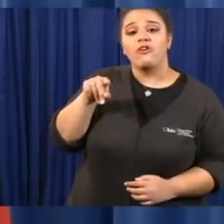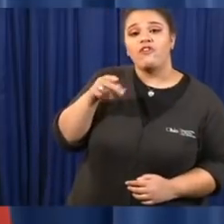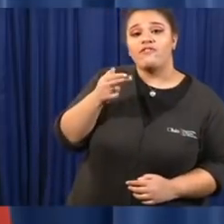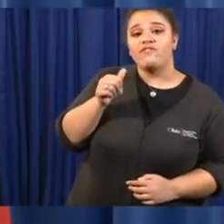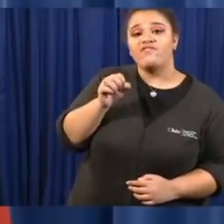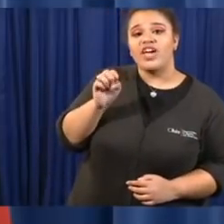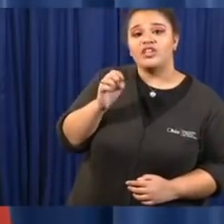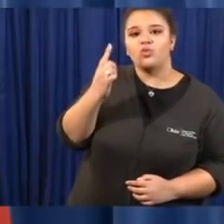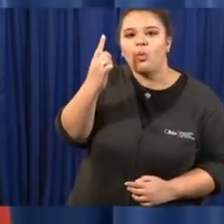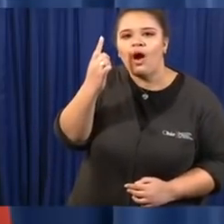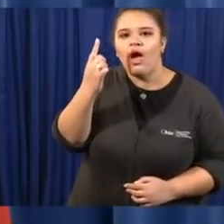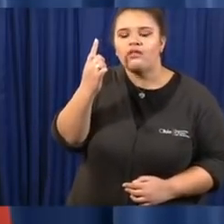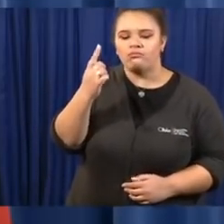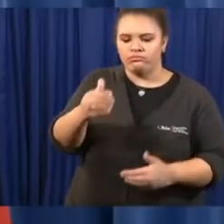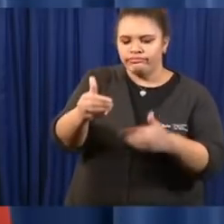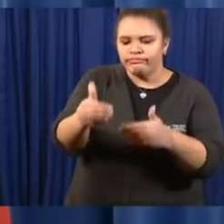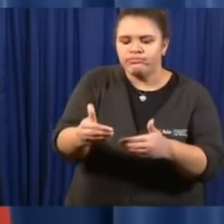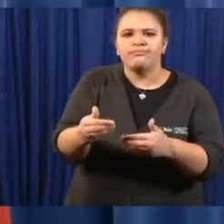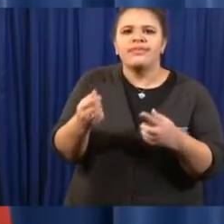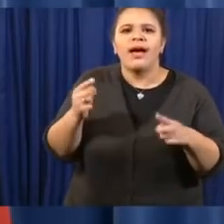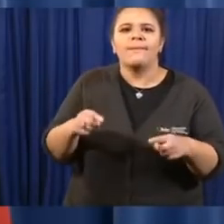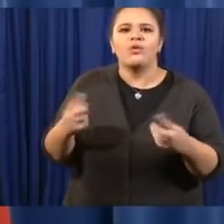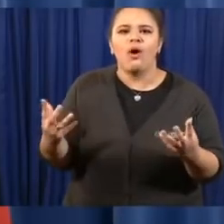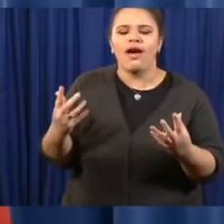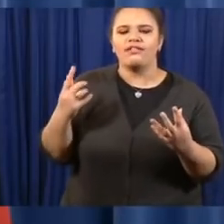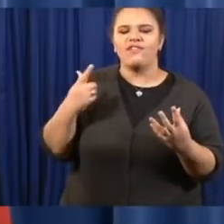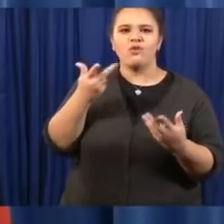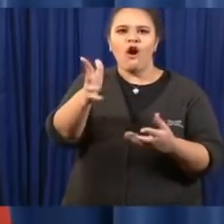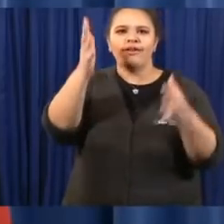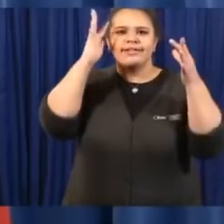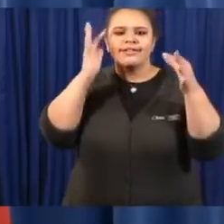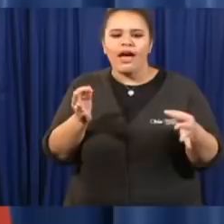of what's going to fit into that phase one?